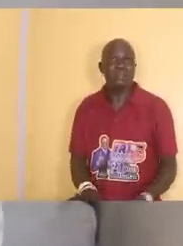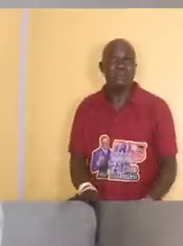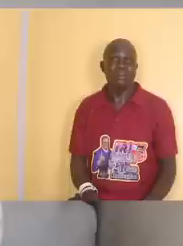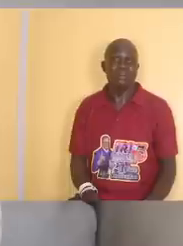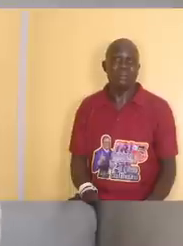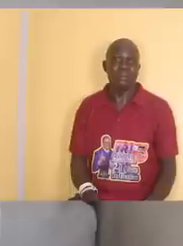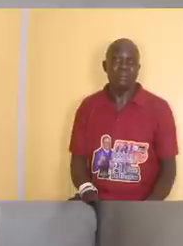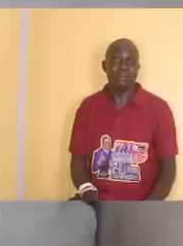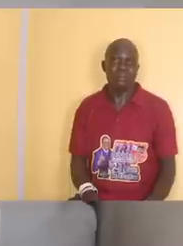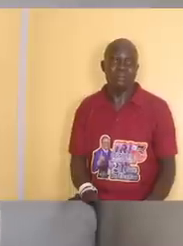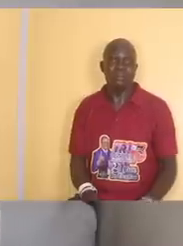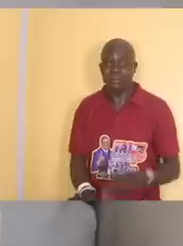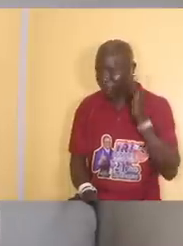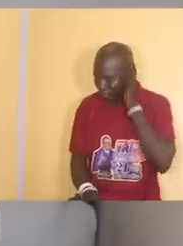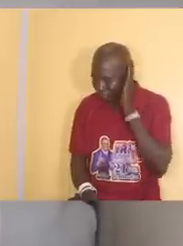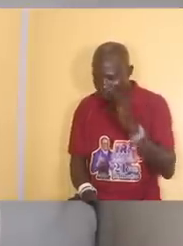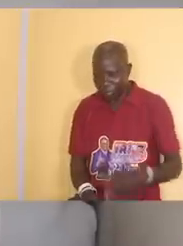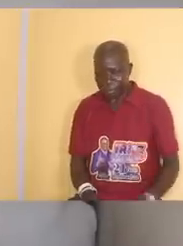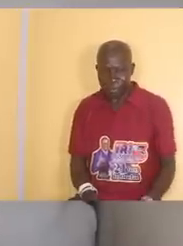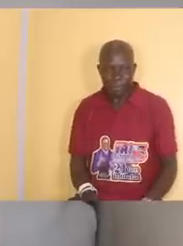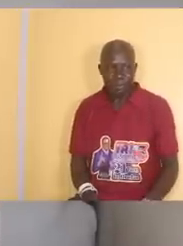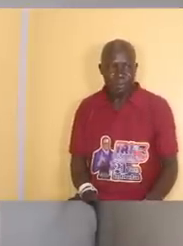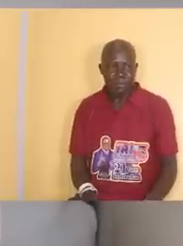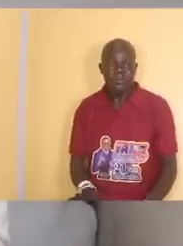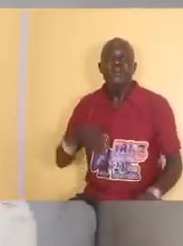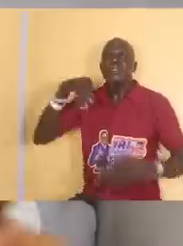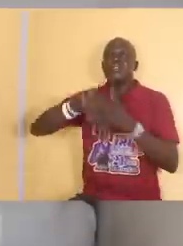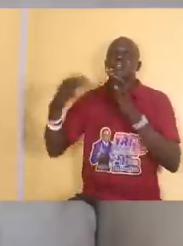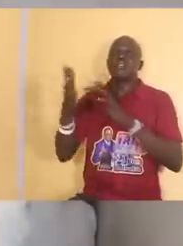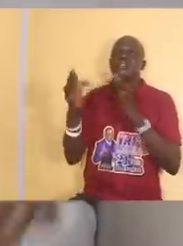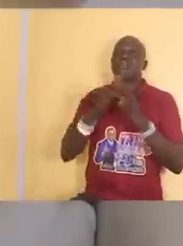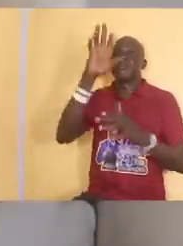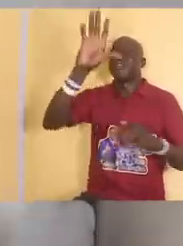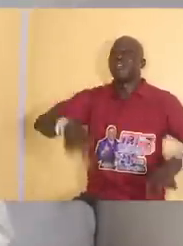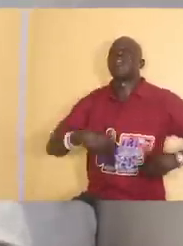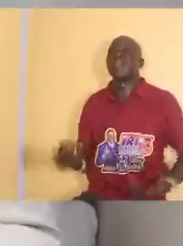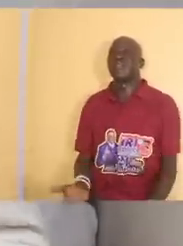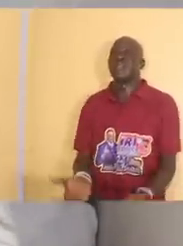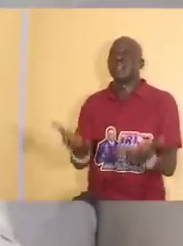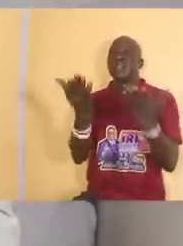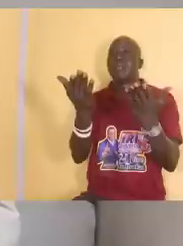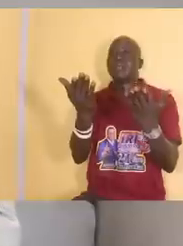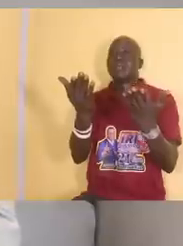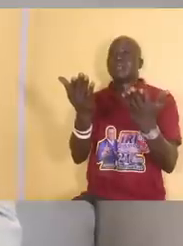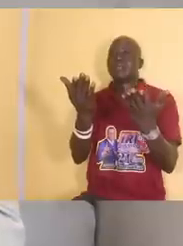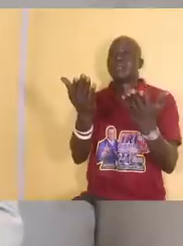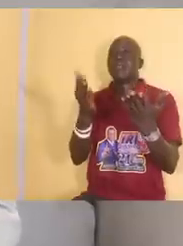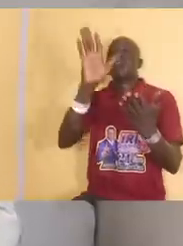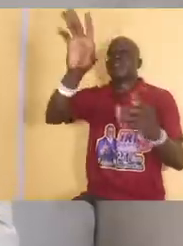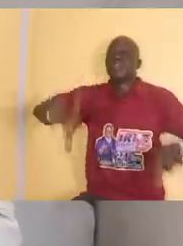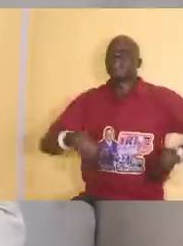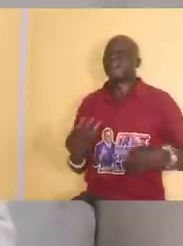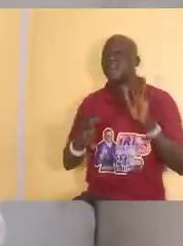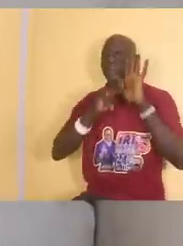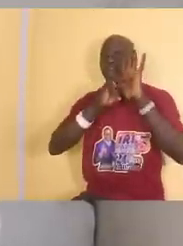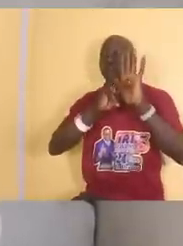101 52 98 950 Seed of Fragony Church, the Mabuyade, the Zenith Bank. Lord, call this. I hear that. Amen. The love will rise in Jesus. I hear my